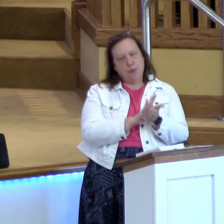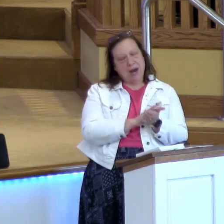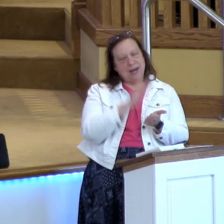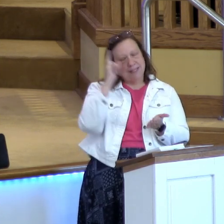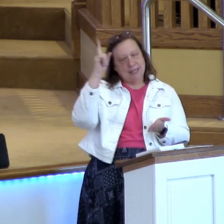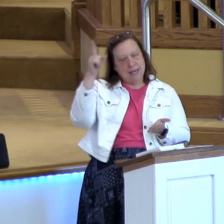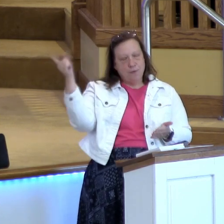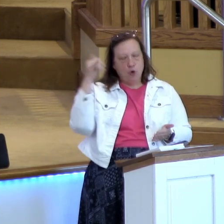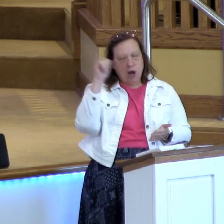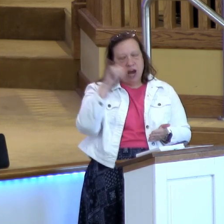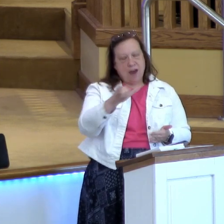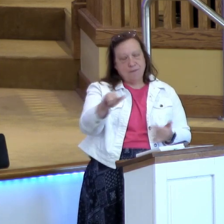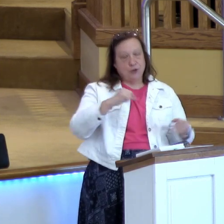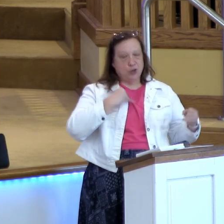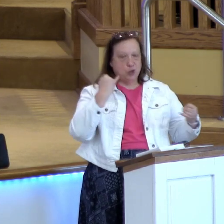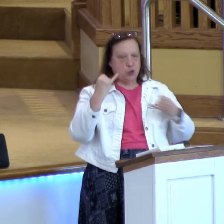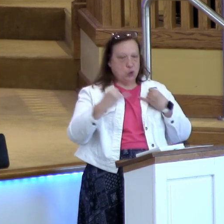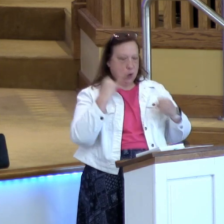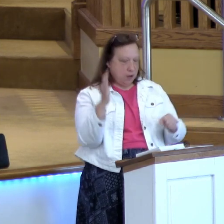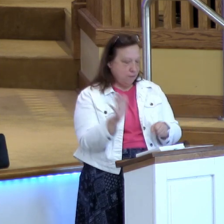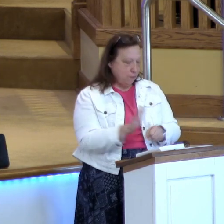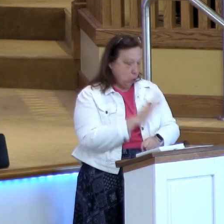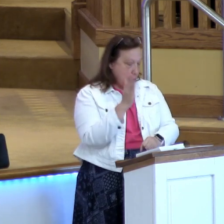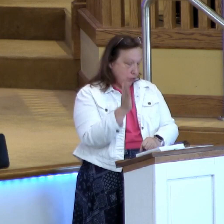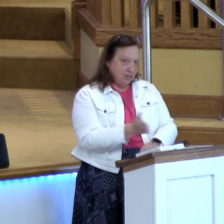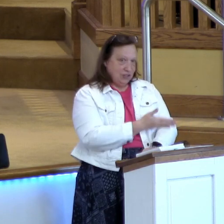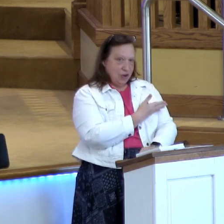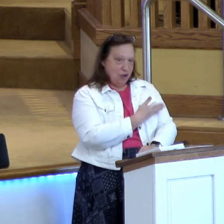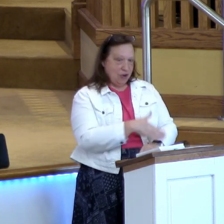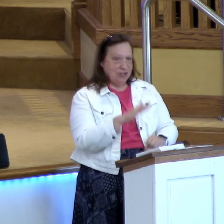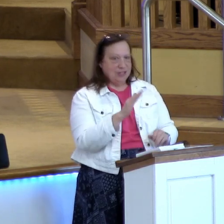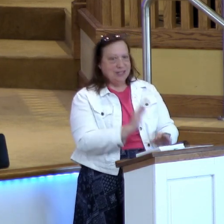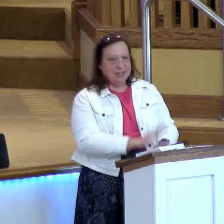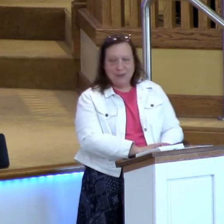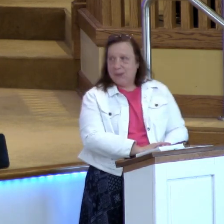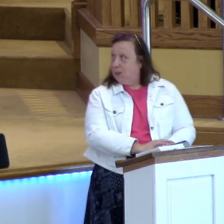Praise him, ever in joyful song.